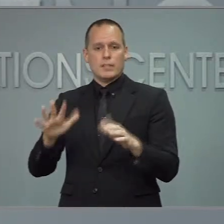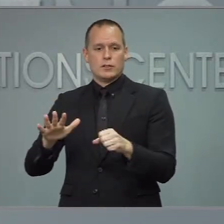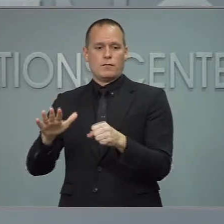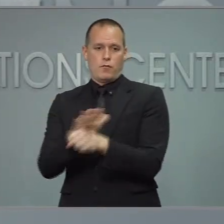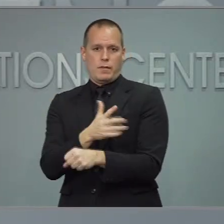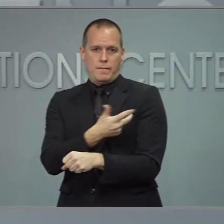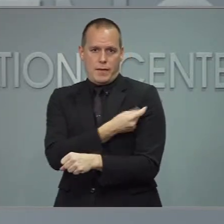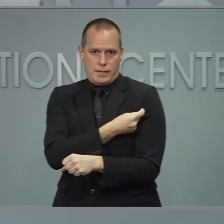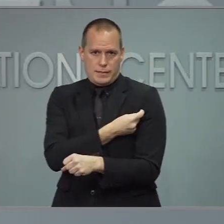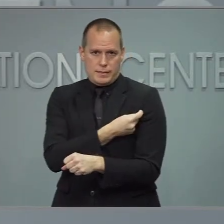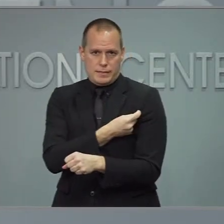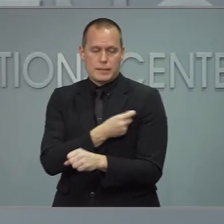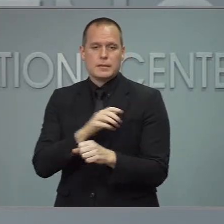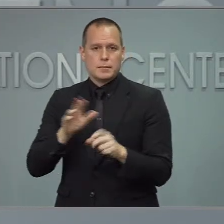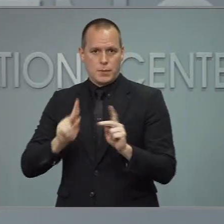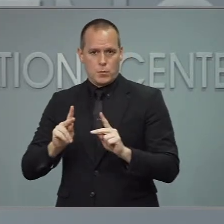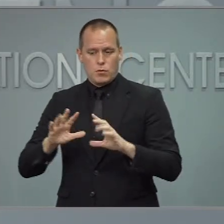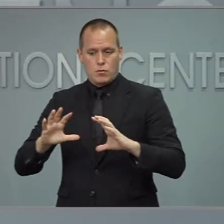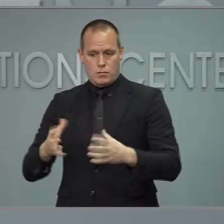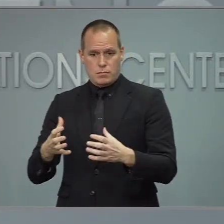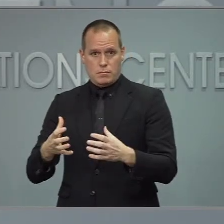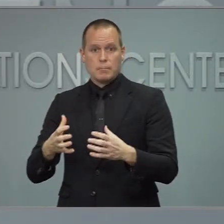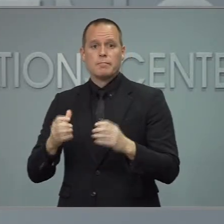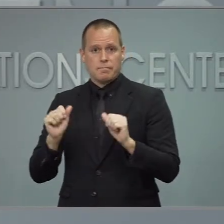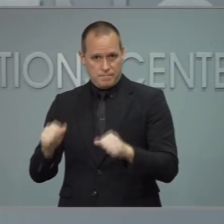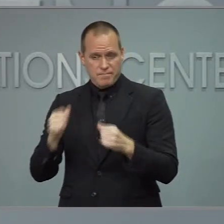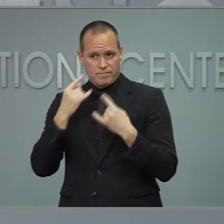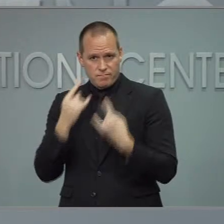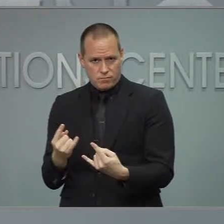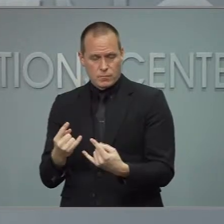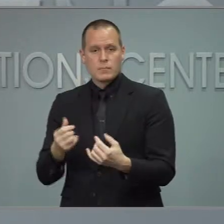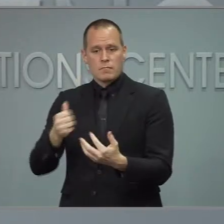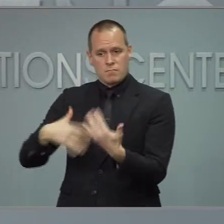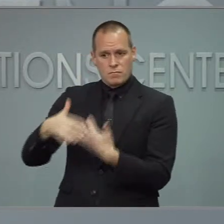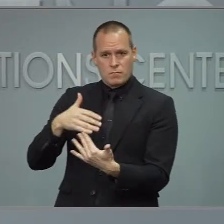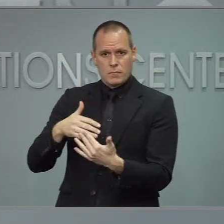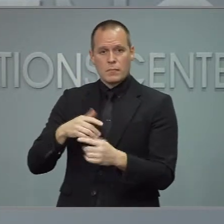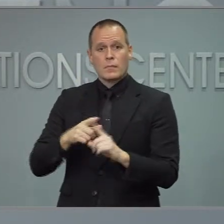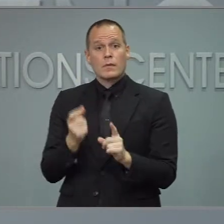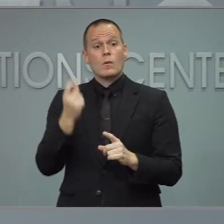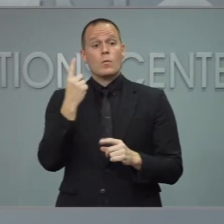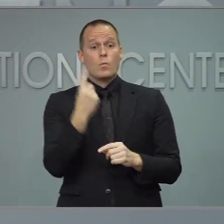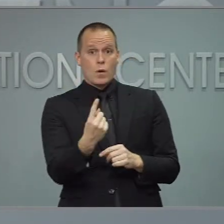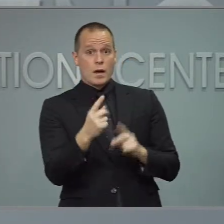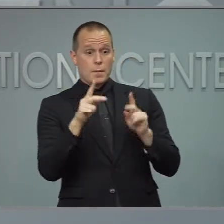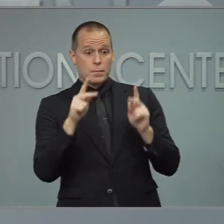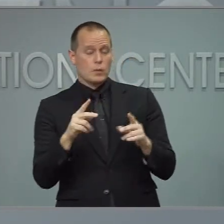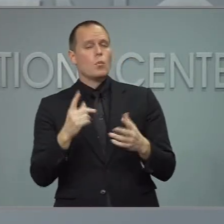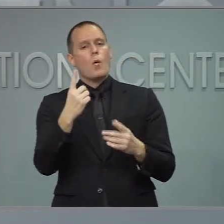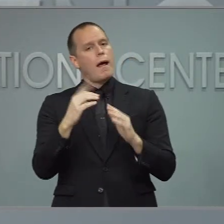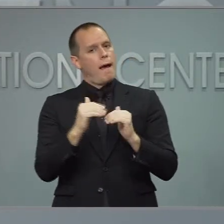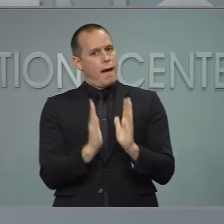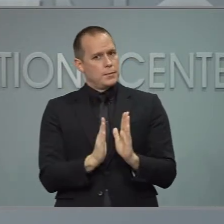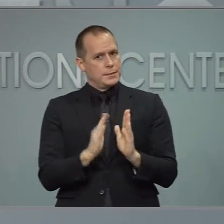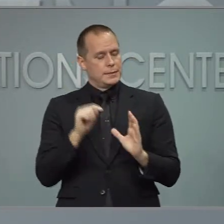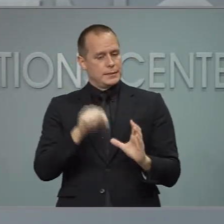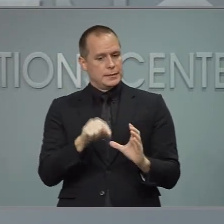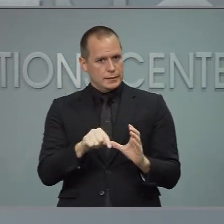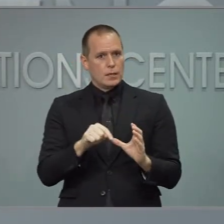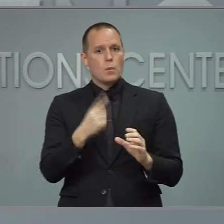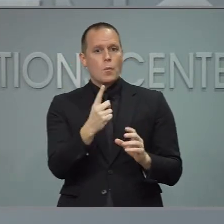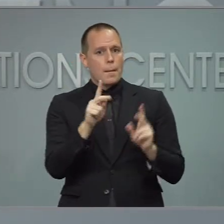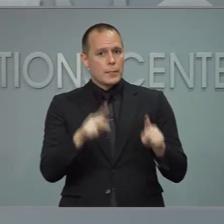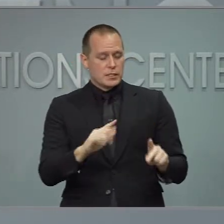fully vaccinated people without wearing masks and can gather with one unvaccinated household, assuming those who are